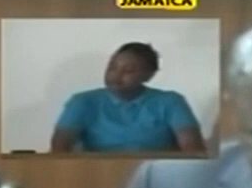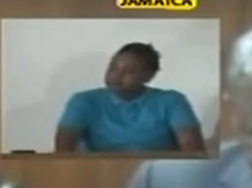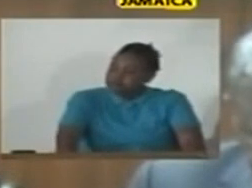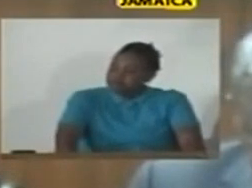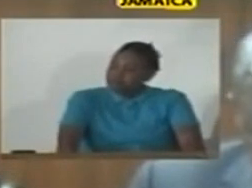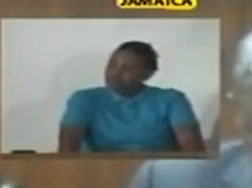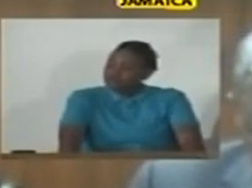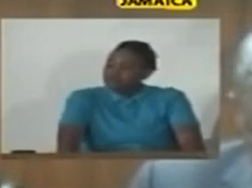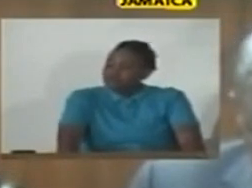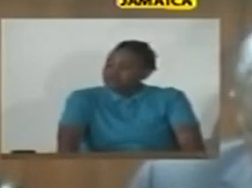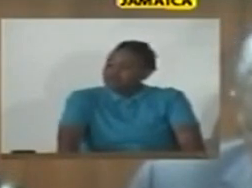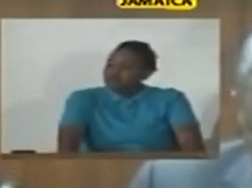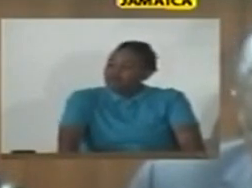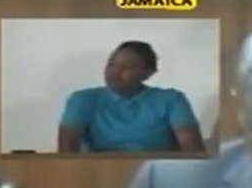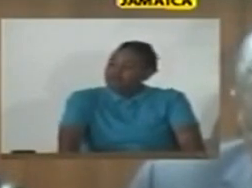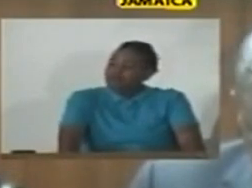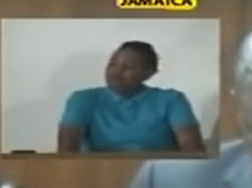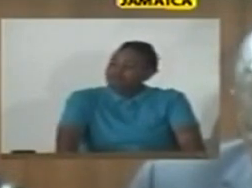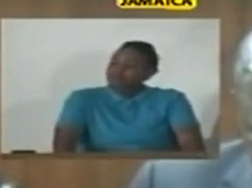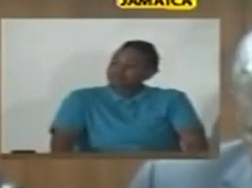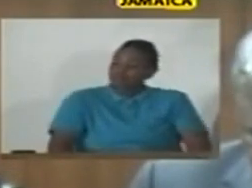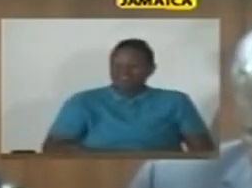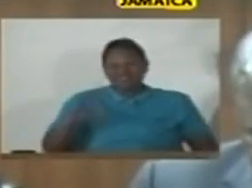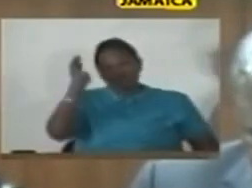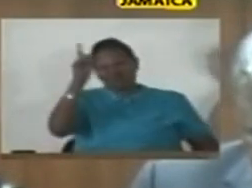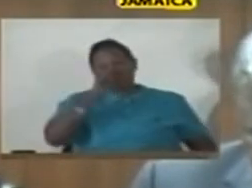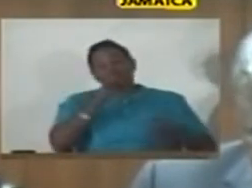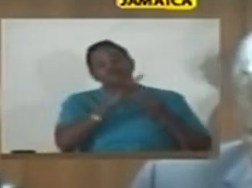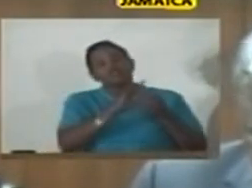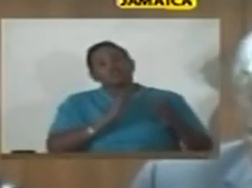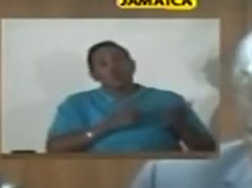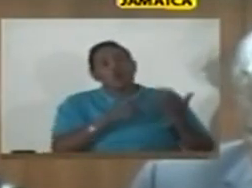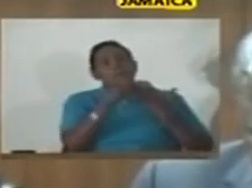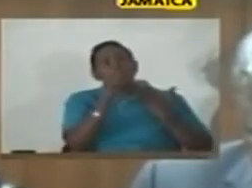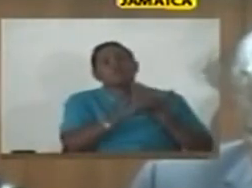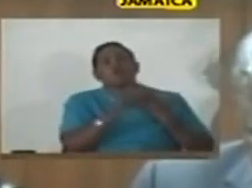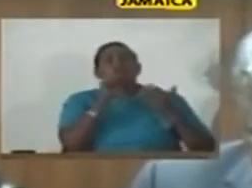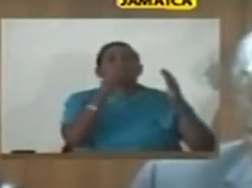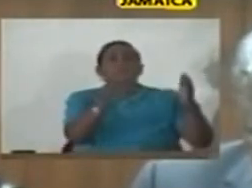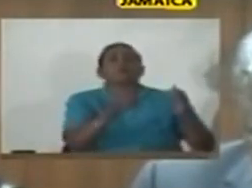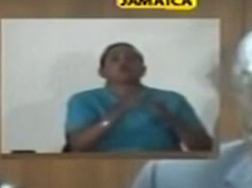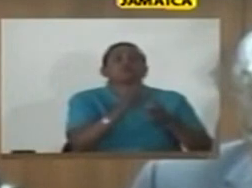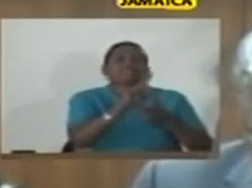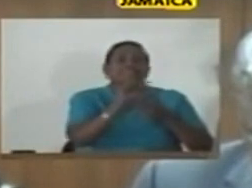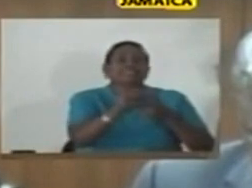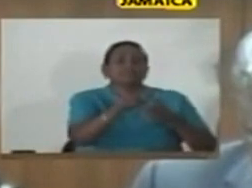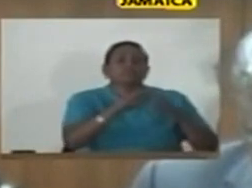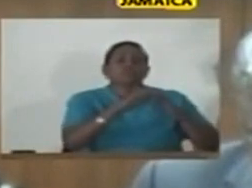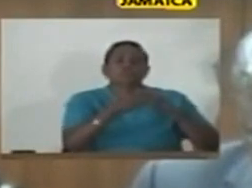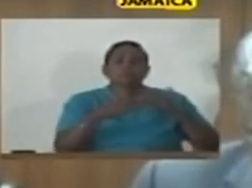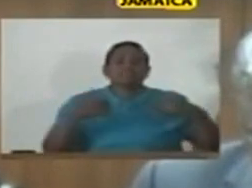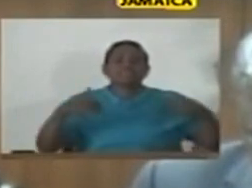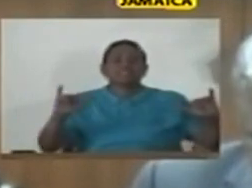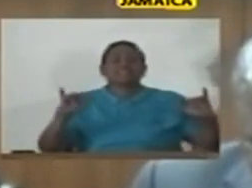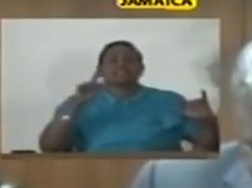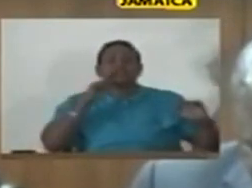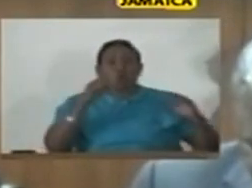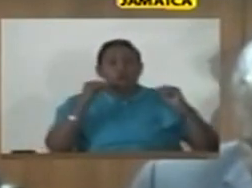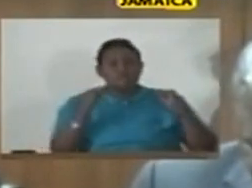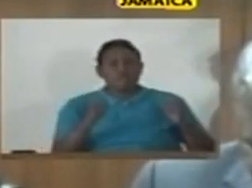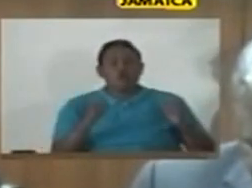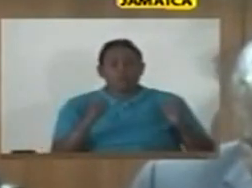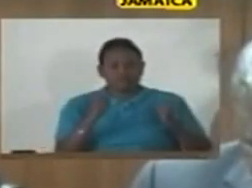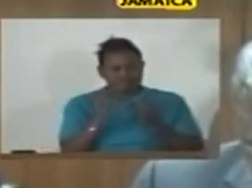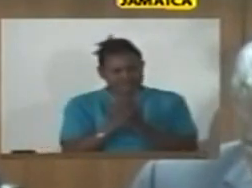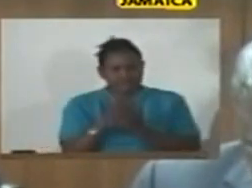Mr. Speaker, in relation to our programming for persons with disabilities, Jamaica continues to reaffirm its commitment to